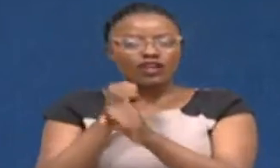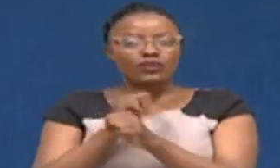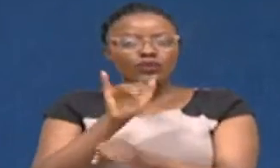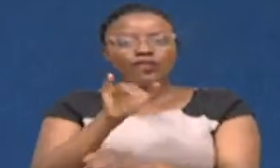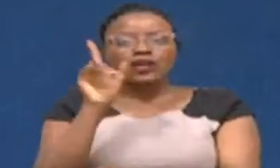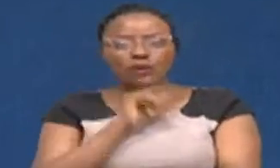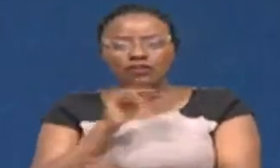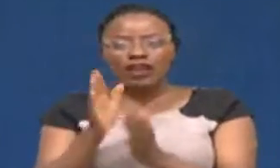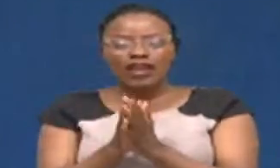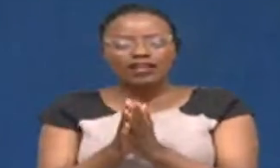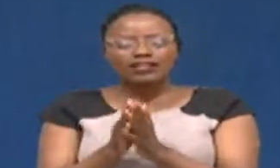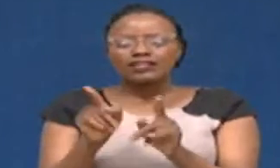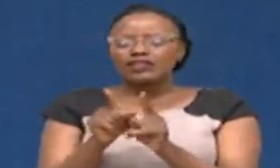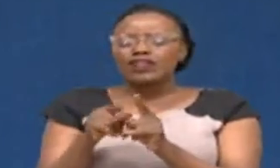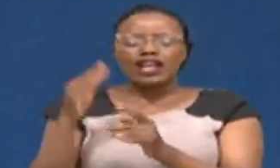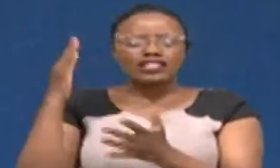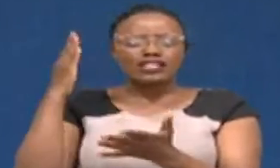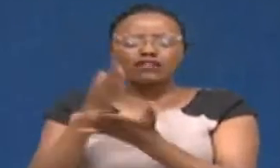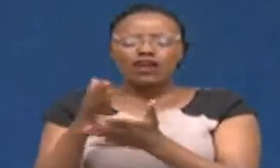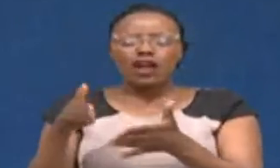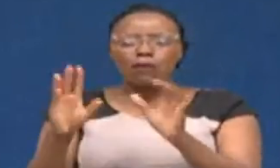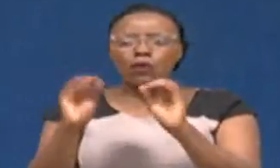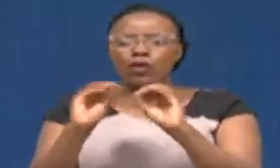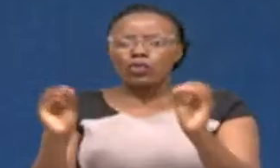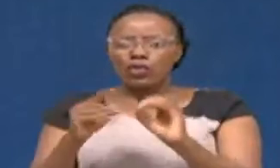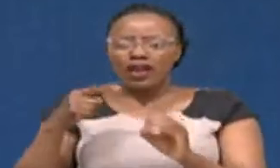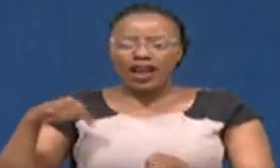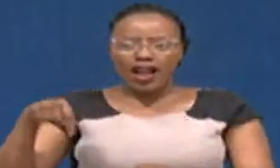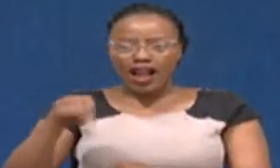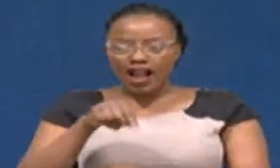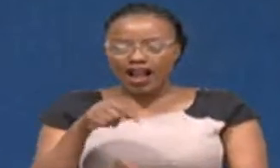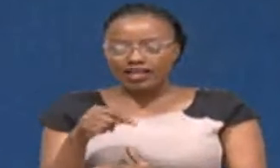say unjustifiably, that we are